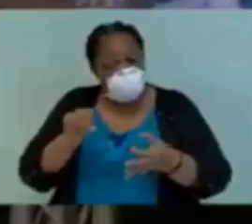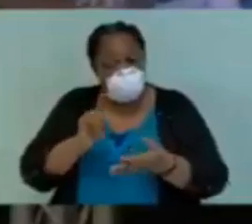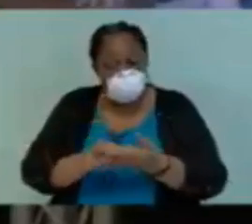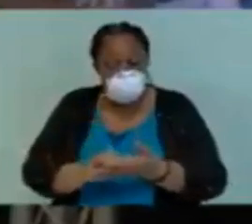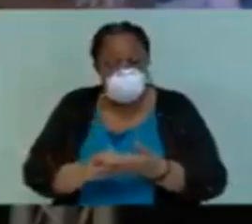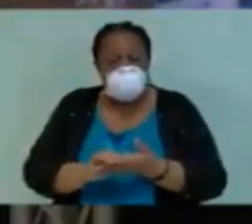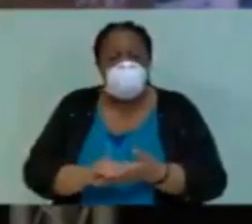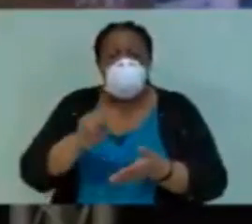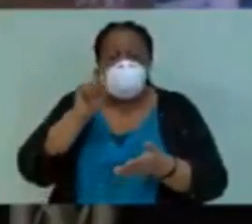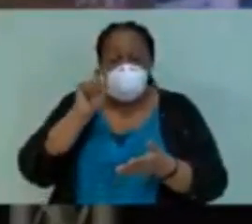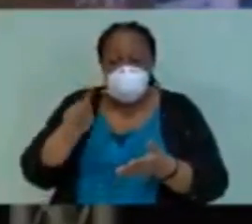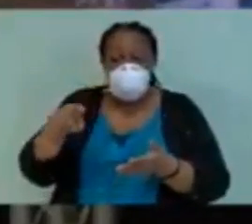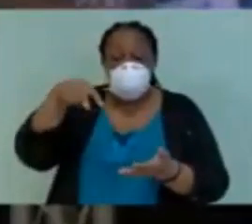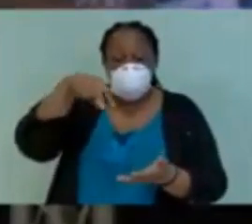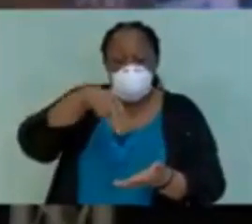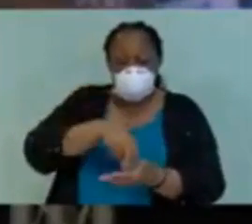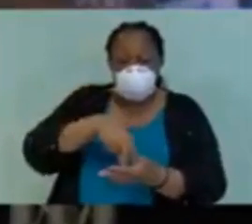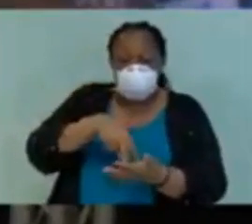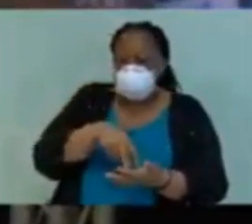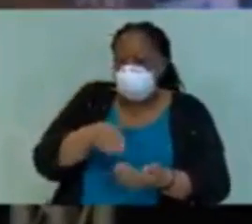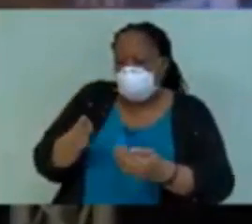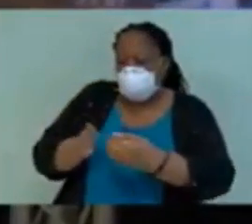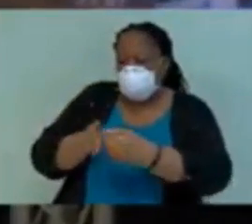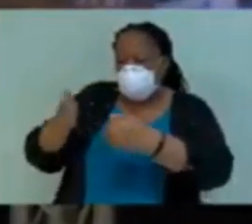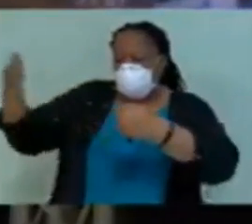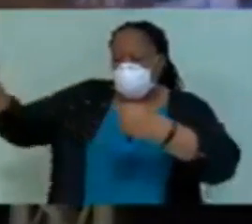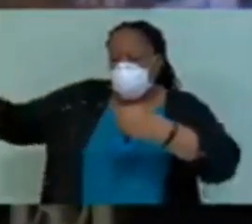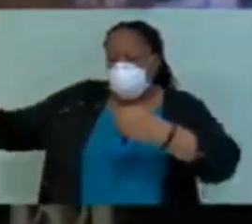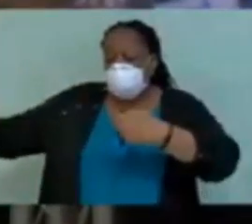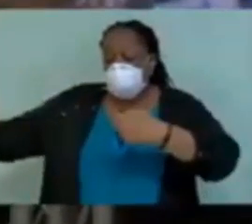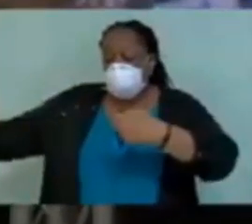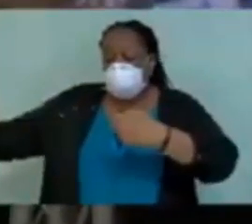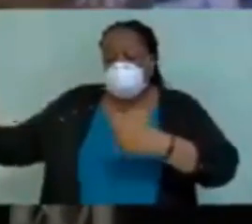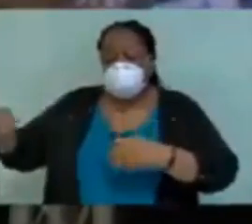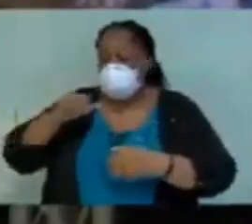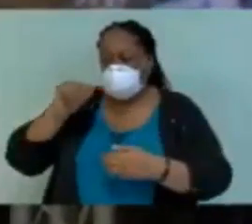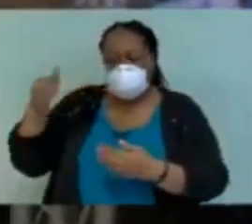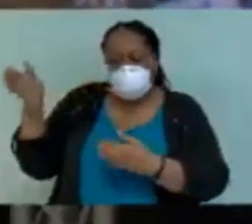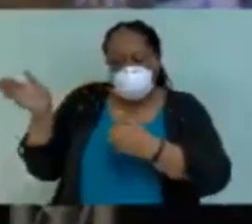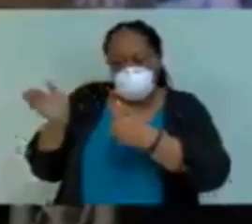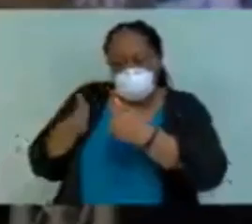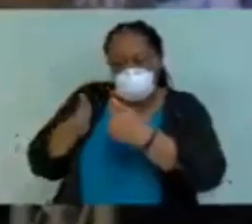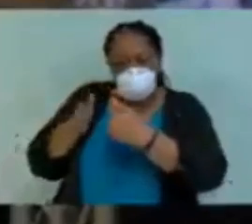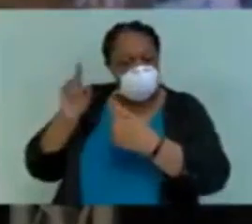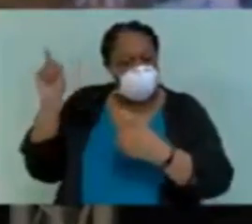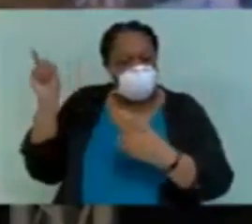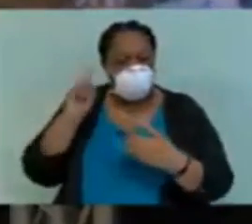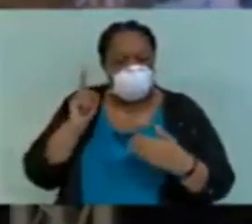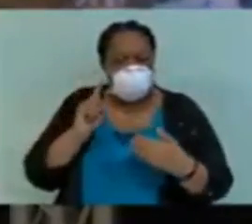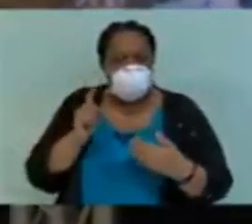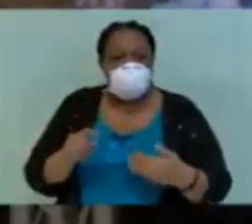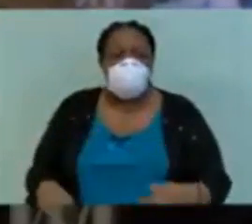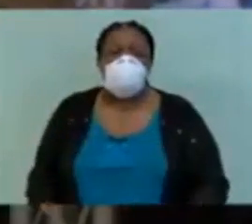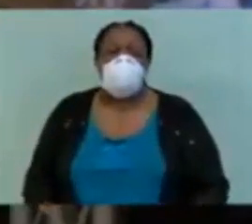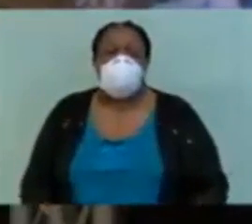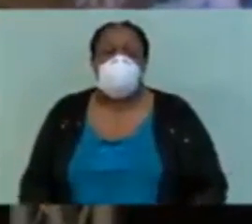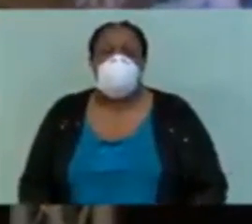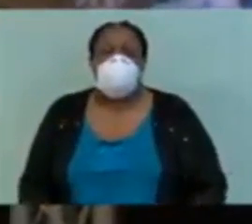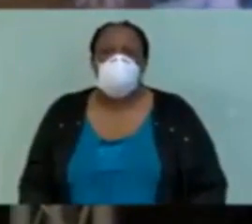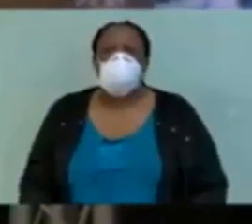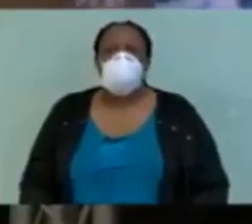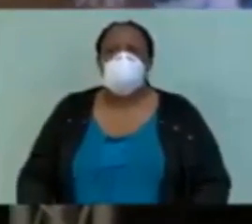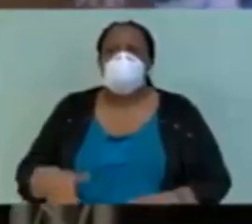you controlling your respiratory droplets, you can prevent the spread of the virus. The other person who is next to